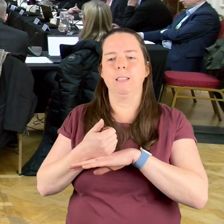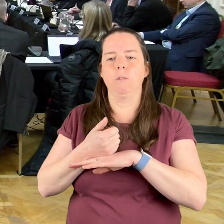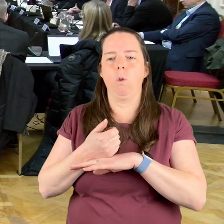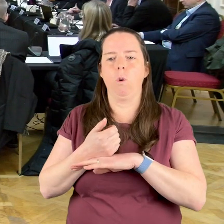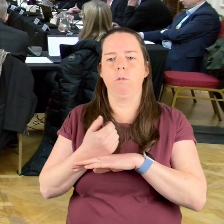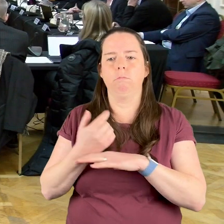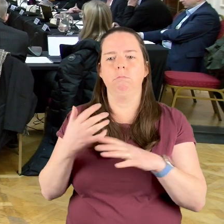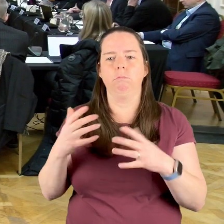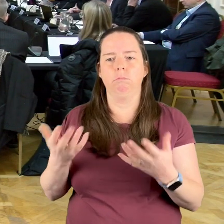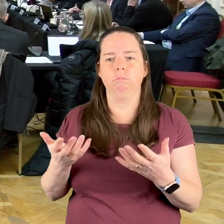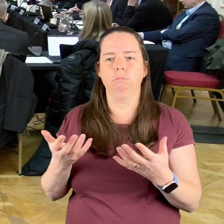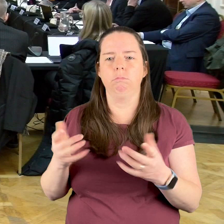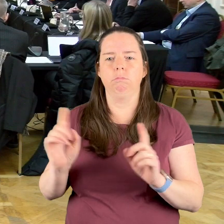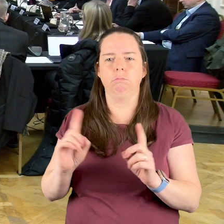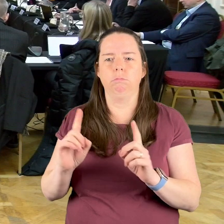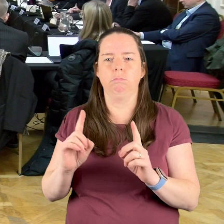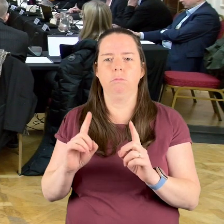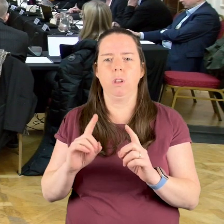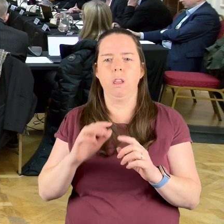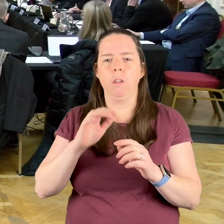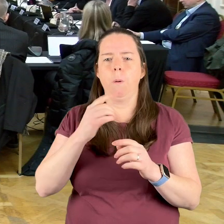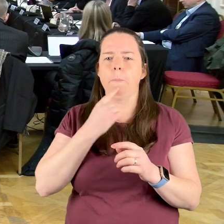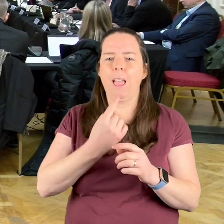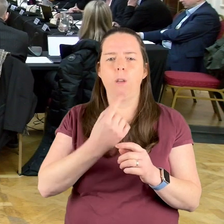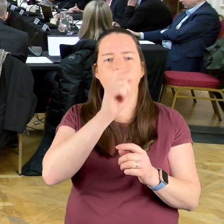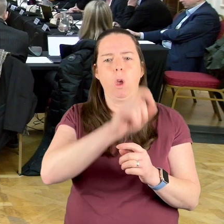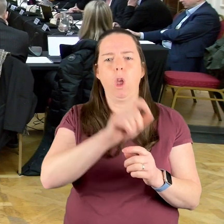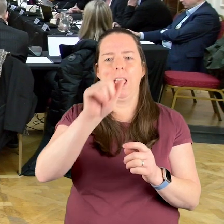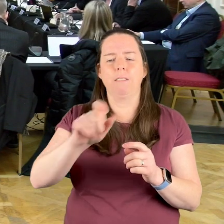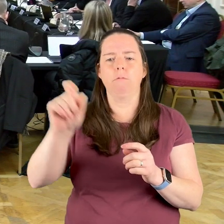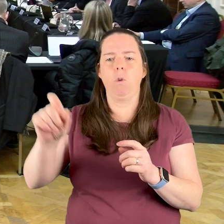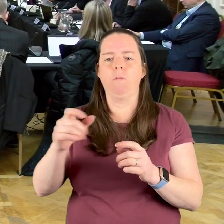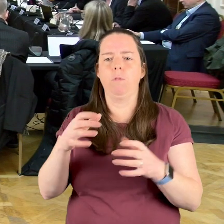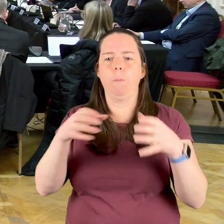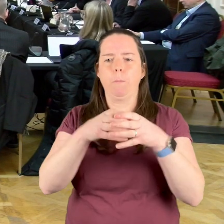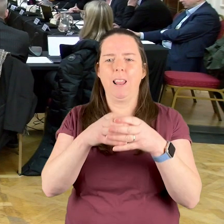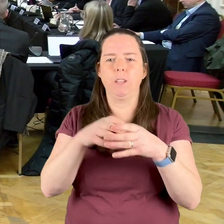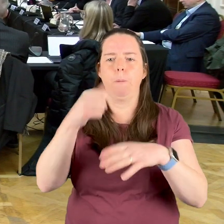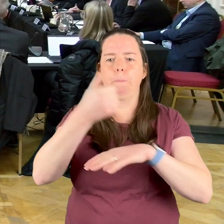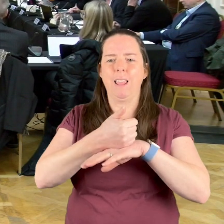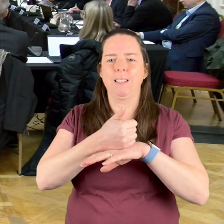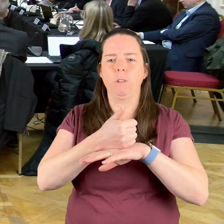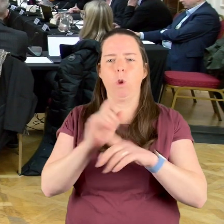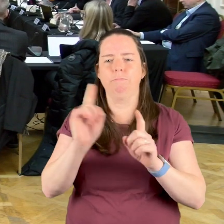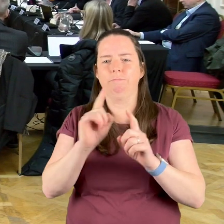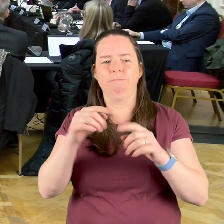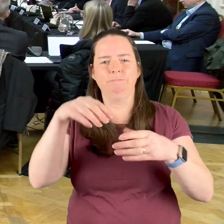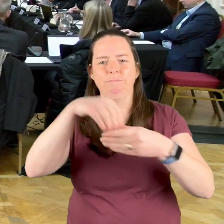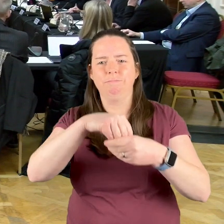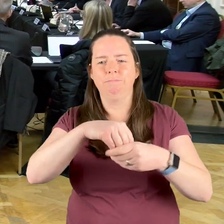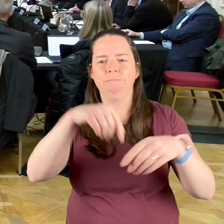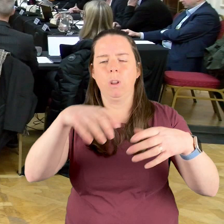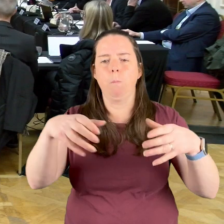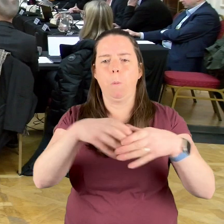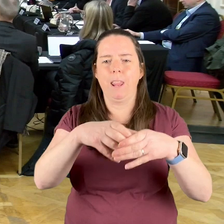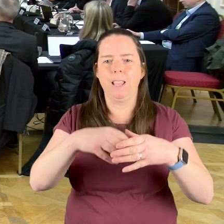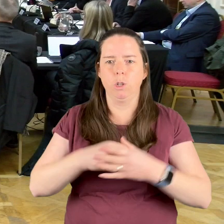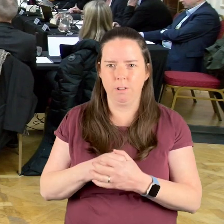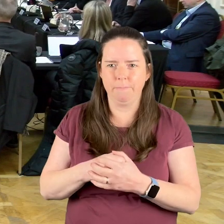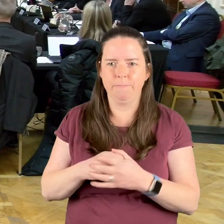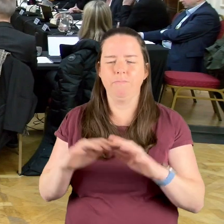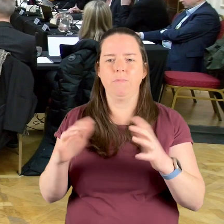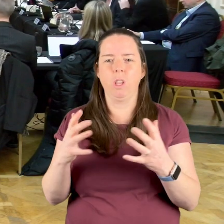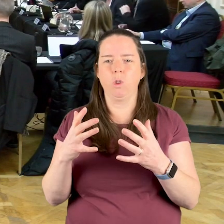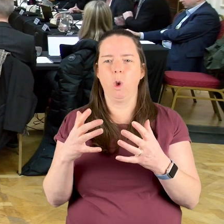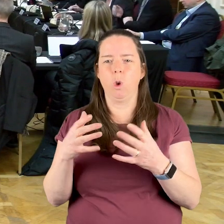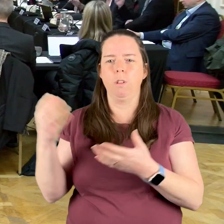on a pound per head of population, on based on the demographics. This is different to historically how money has come down to individual organisations, and